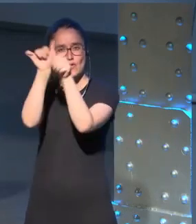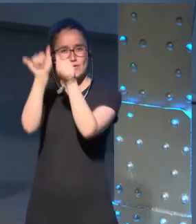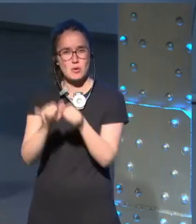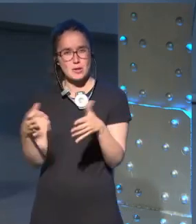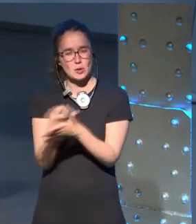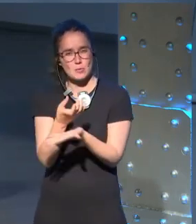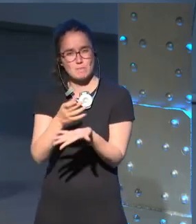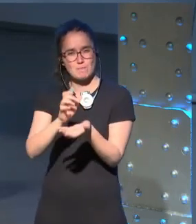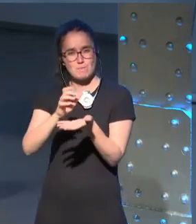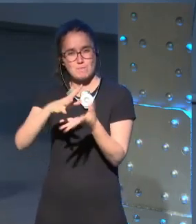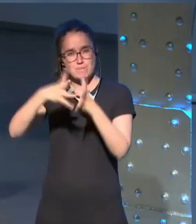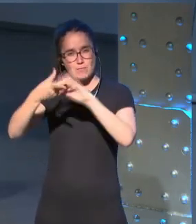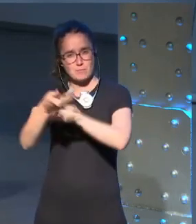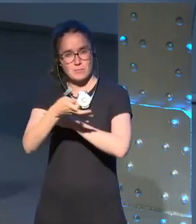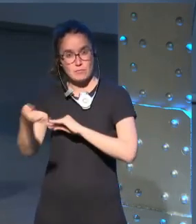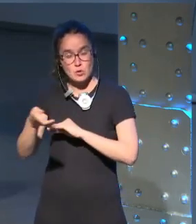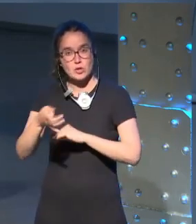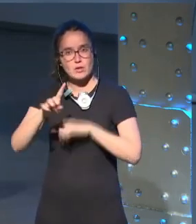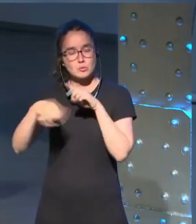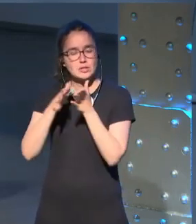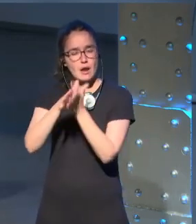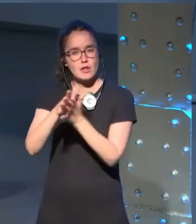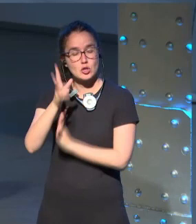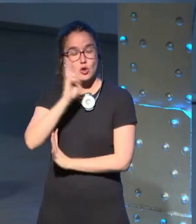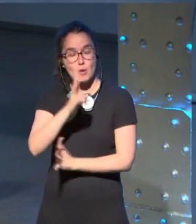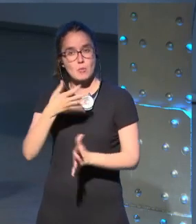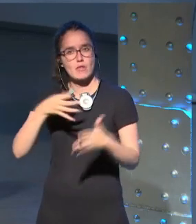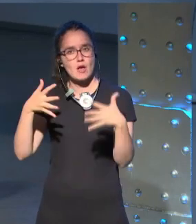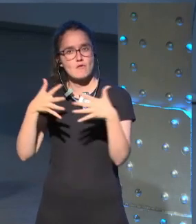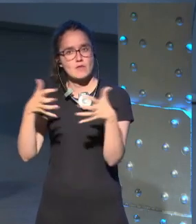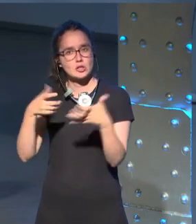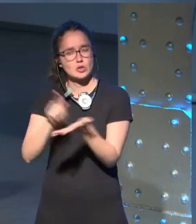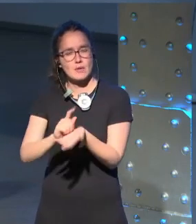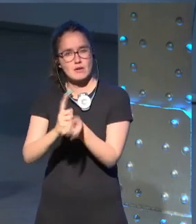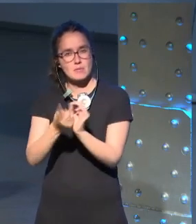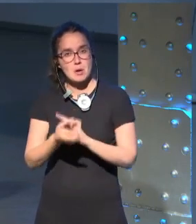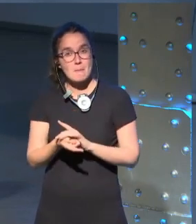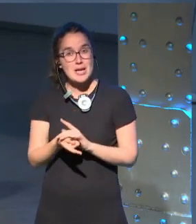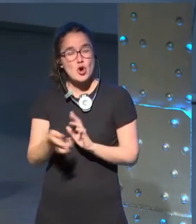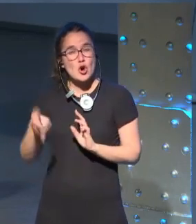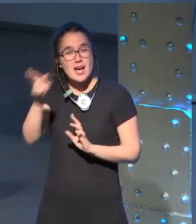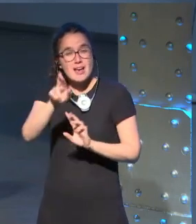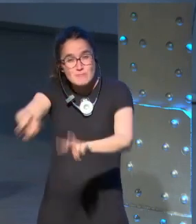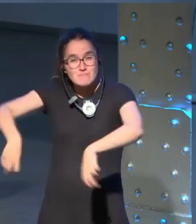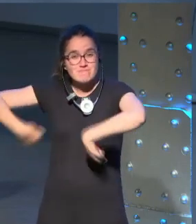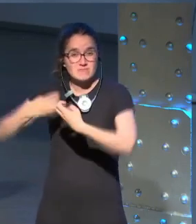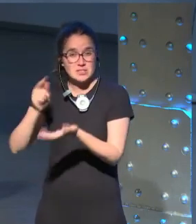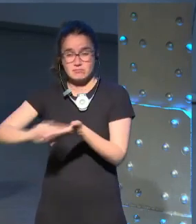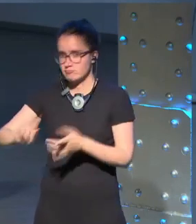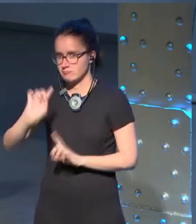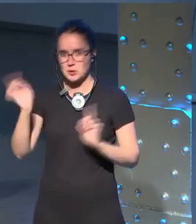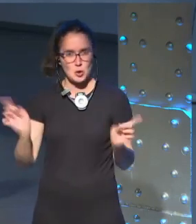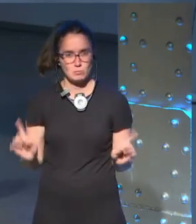copy editor, it gets edited down. But I don't keep rewriting, no. It's that little 3-step process, and that's enough for